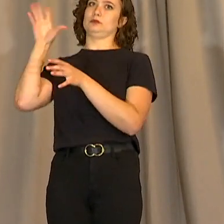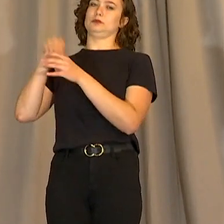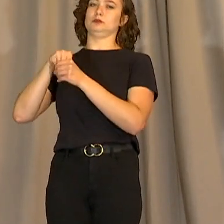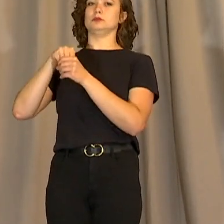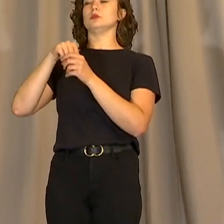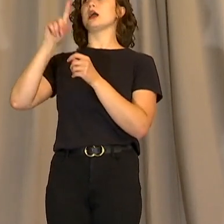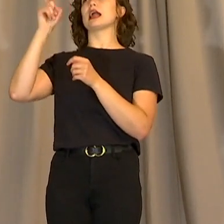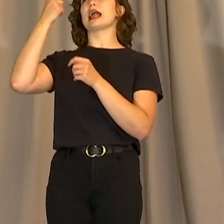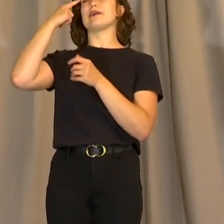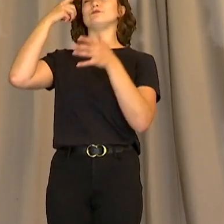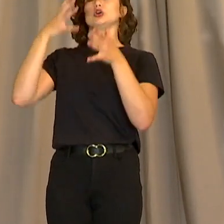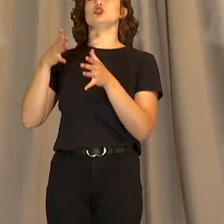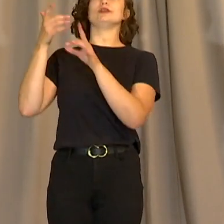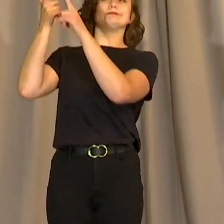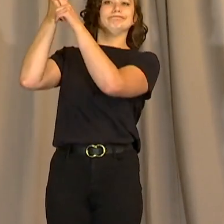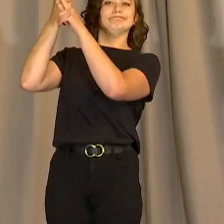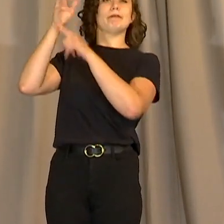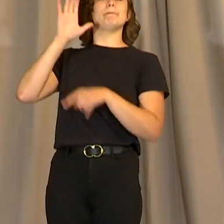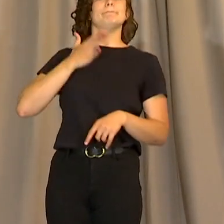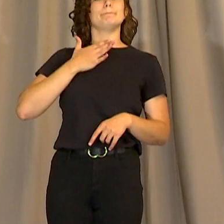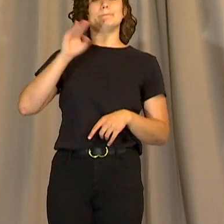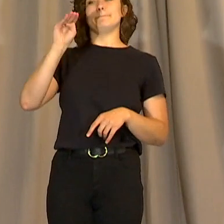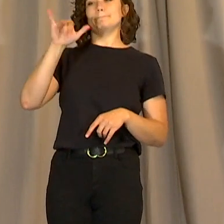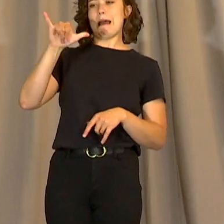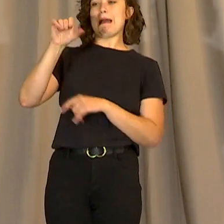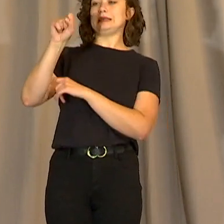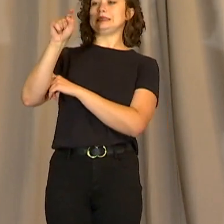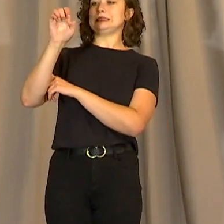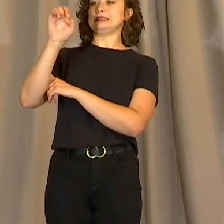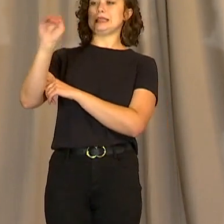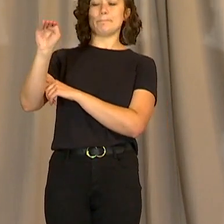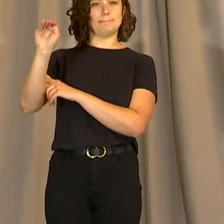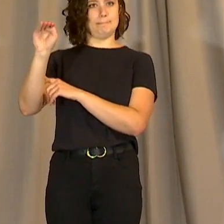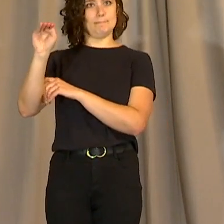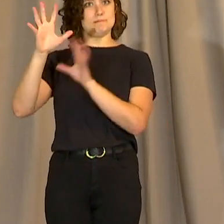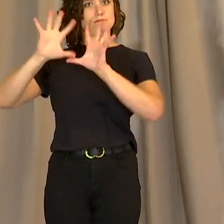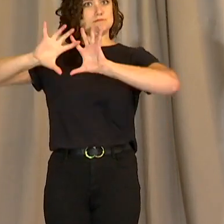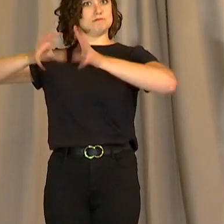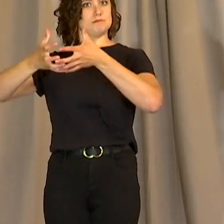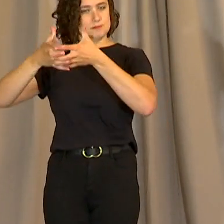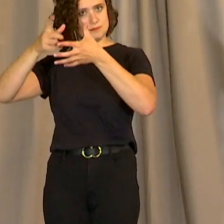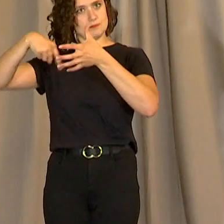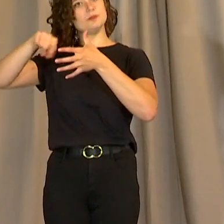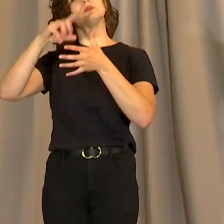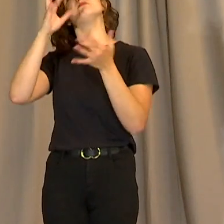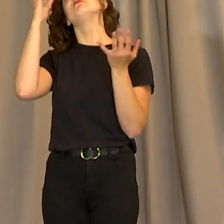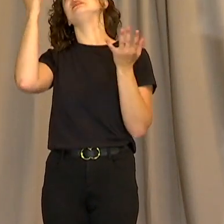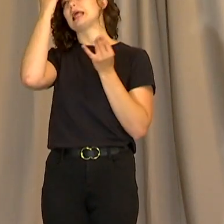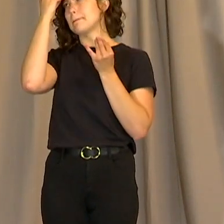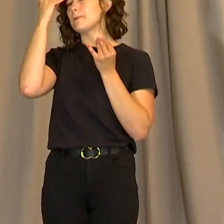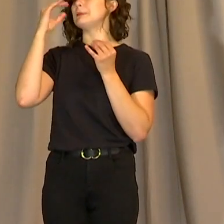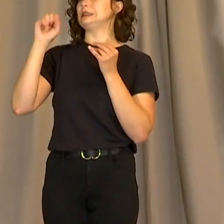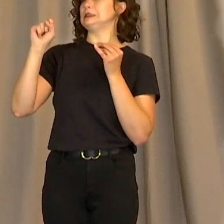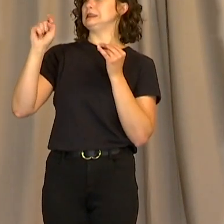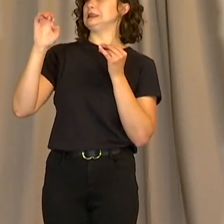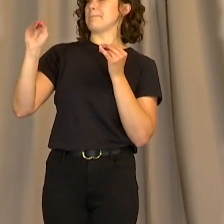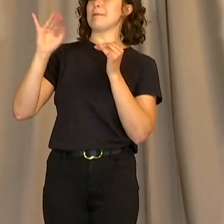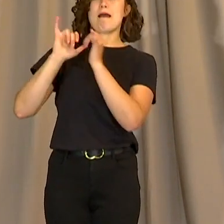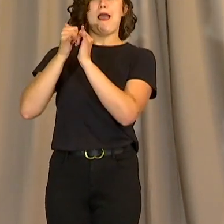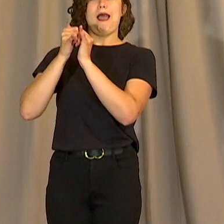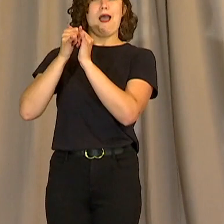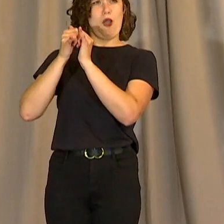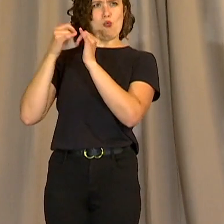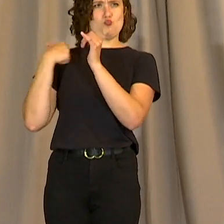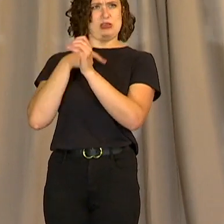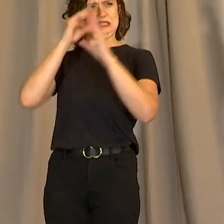the governor's MyStem collective, to think about how we're doing STEM in Michigan, all of that really leads